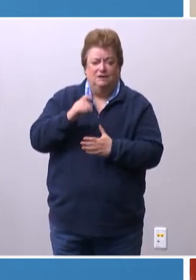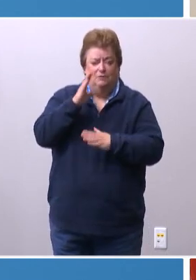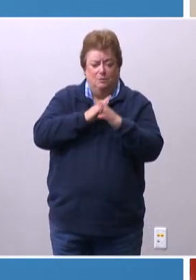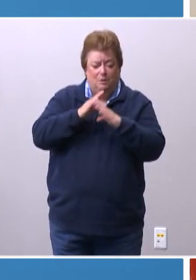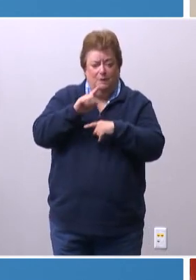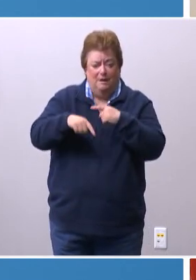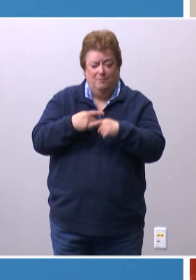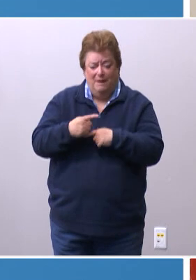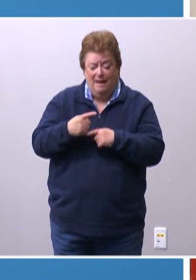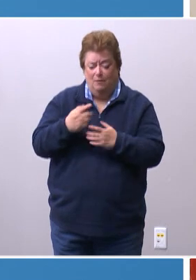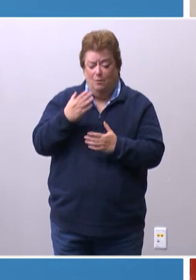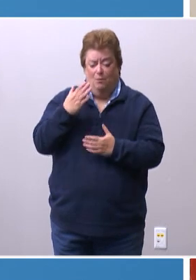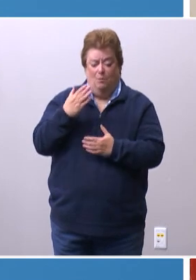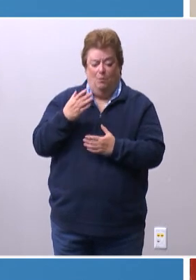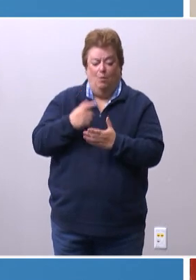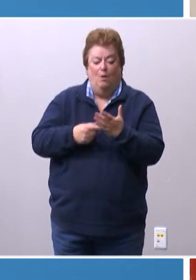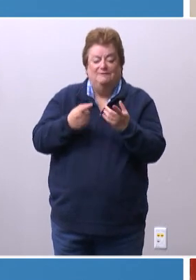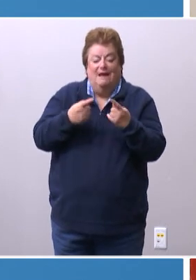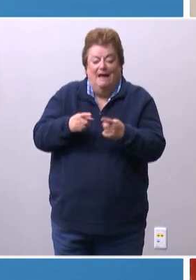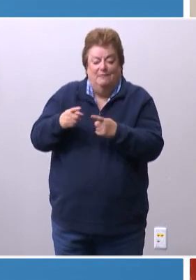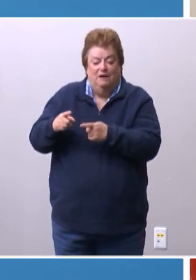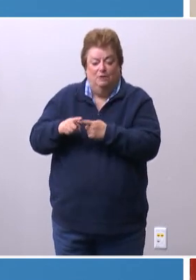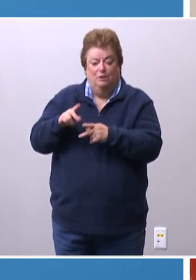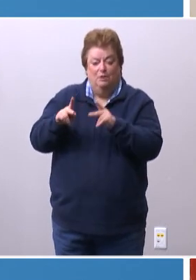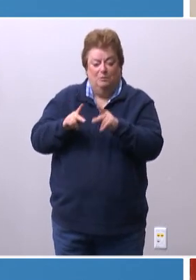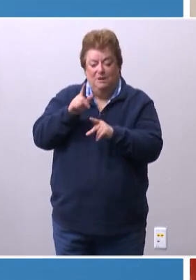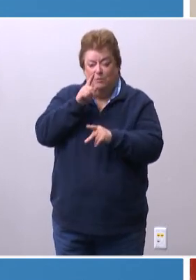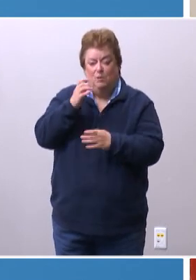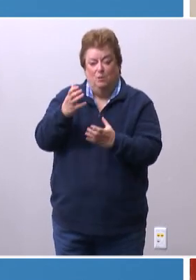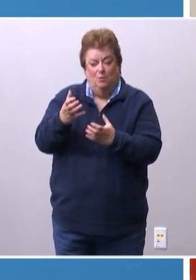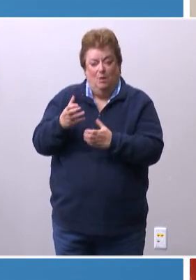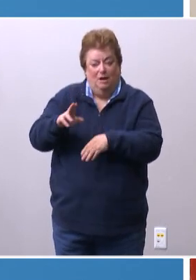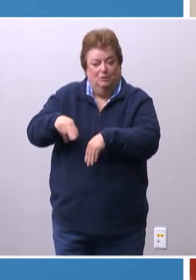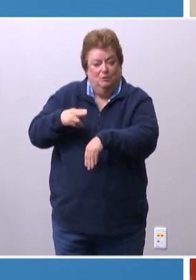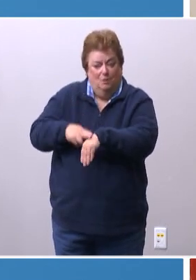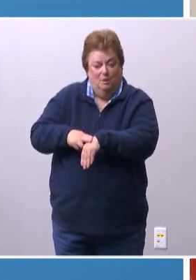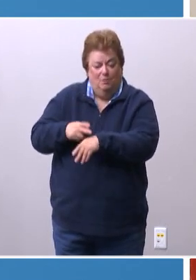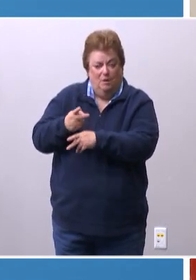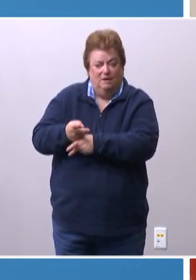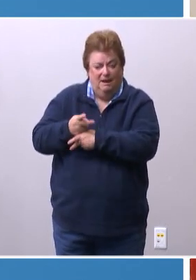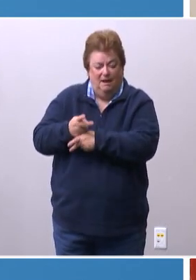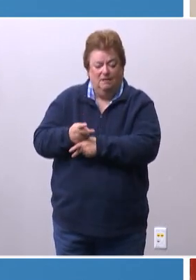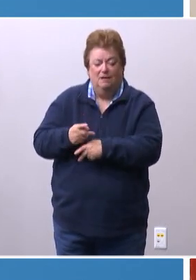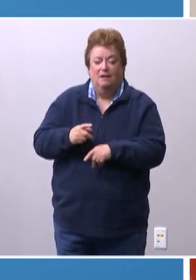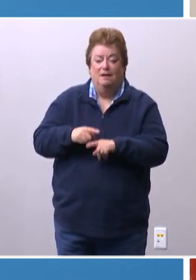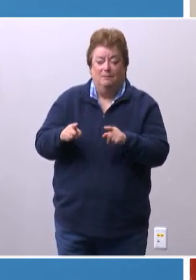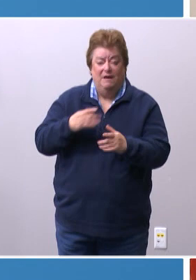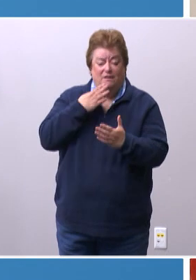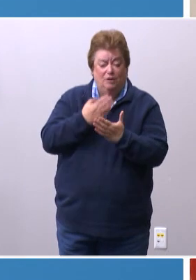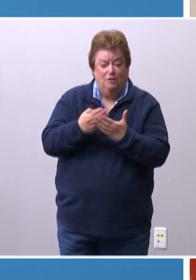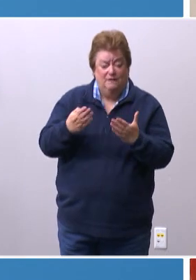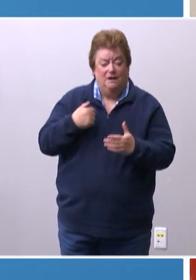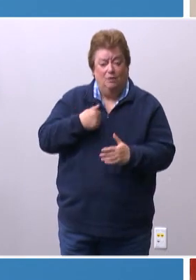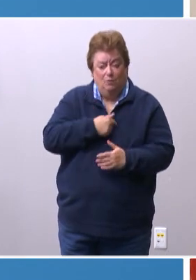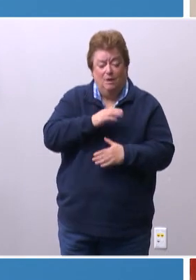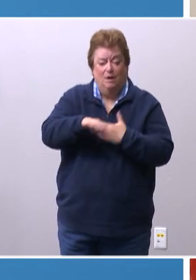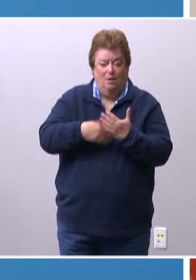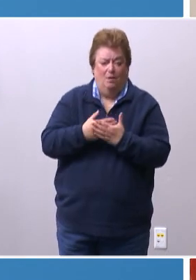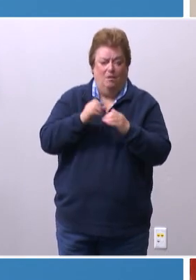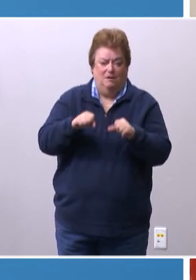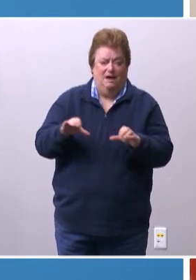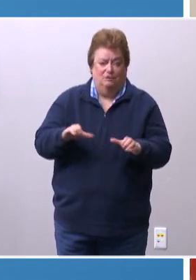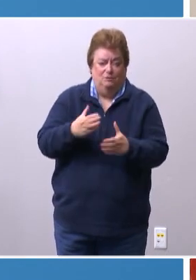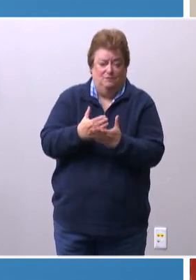are experiencing locally. The good news is that we all can do something about this situation. By wearing our